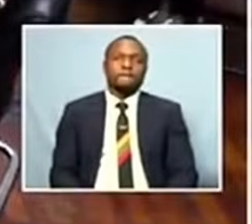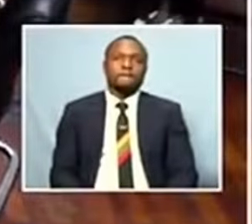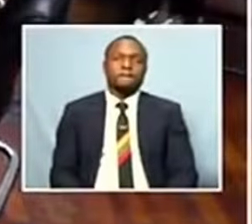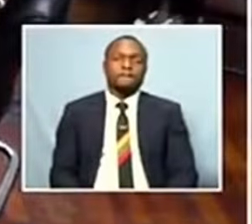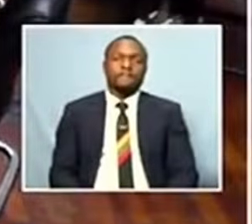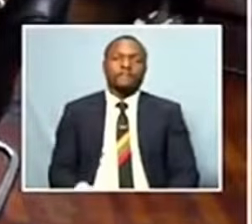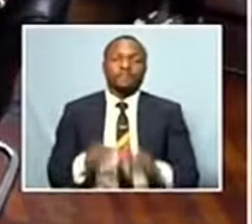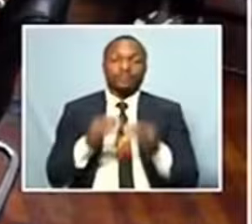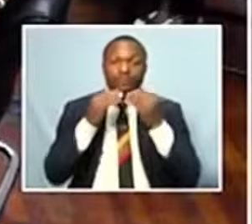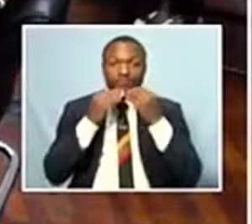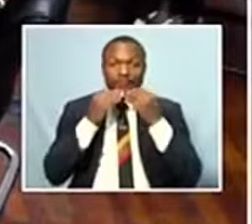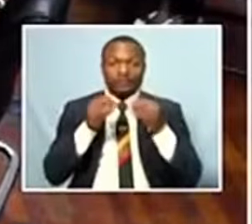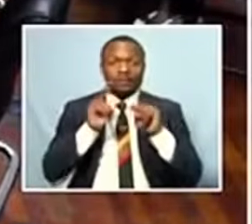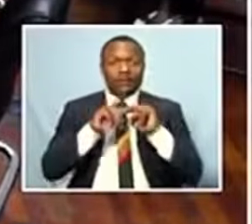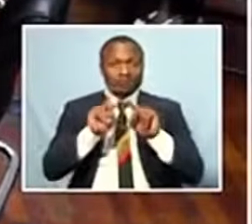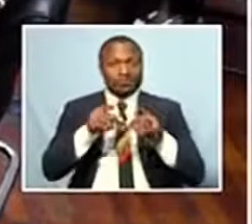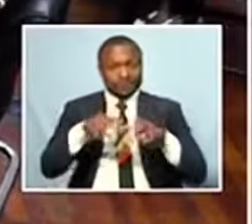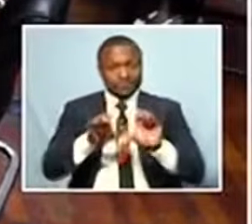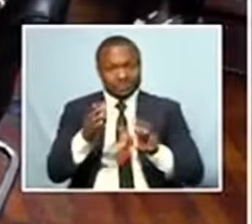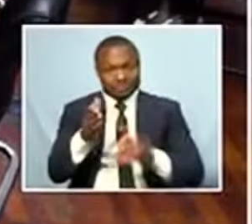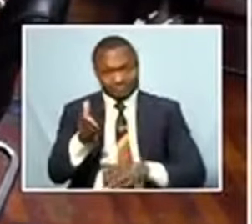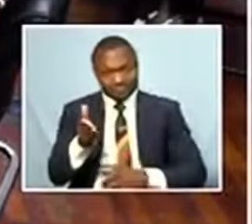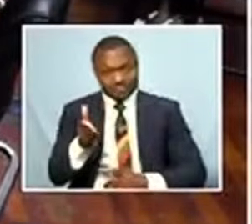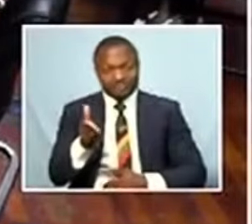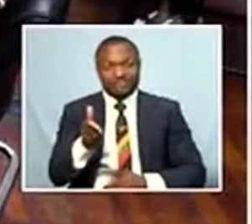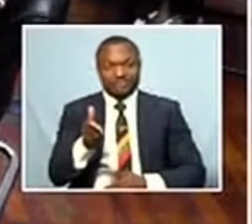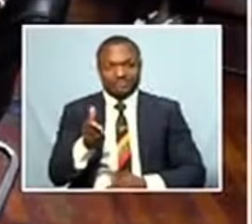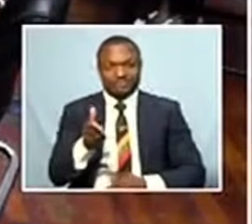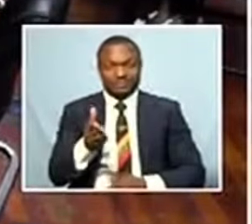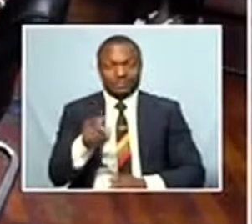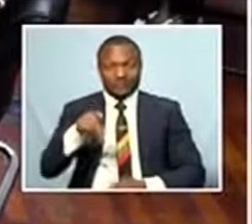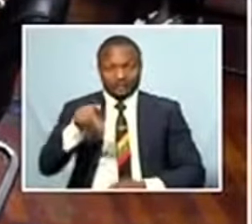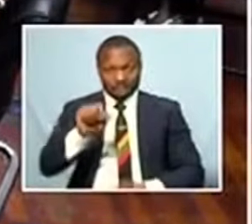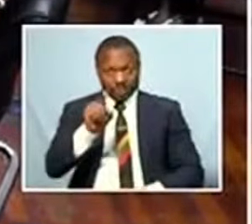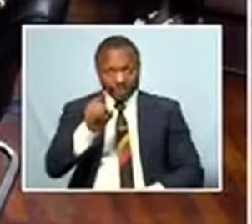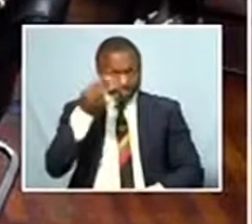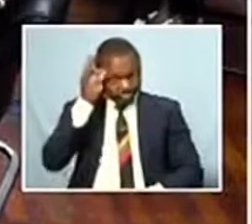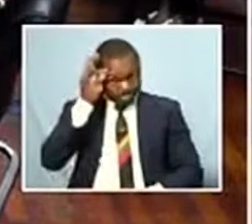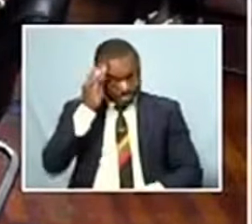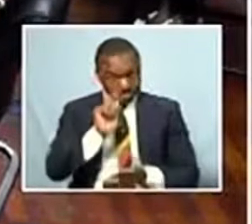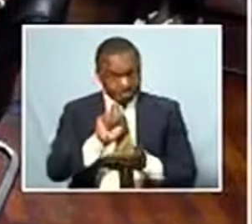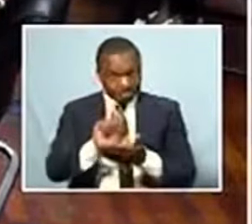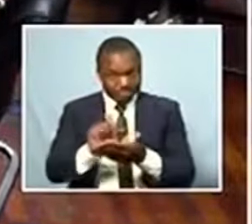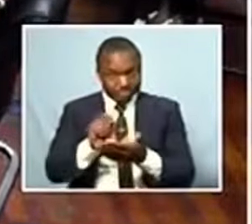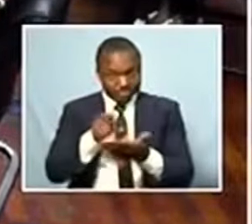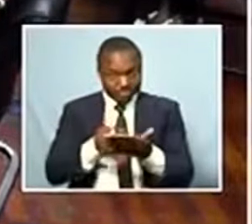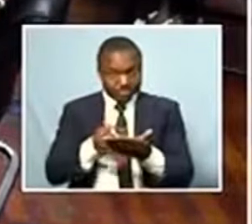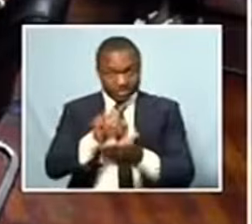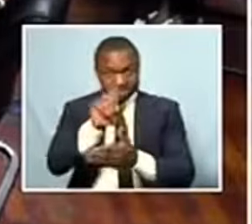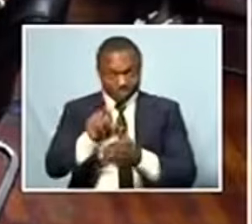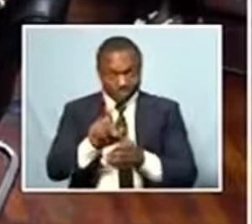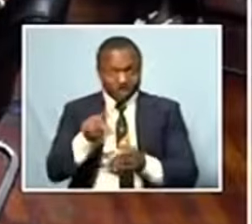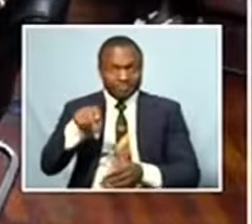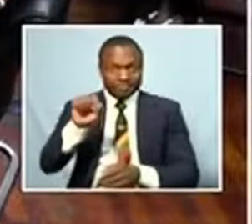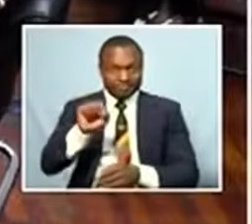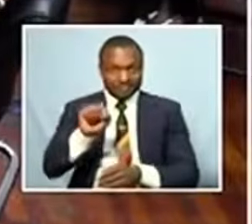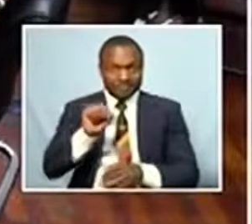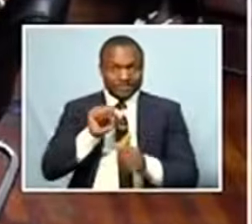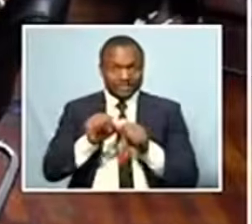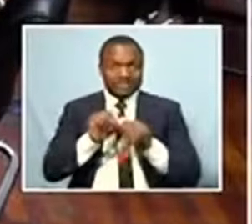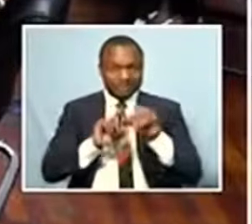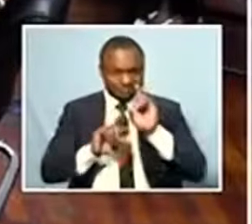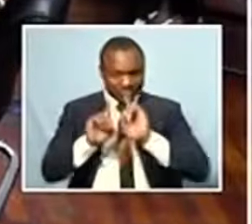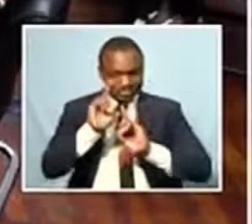Thank you, Chair. Can I go ahead? Please, Sure. PS, I hope you are taking note of this. Yes, we are still discussing dams